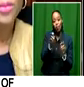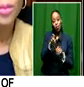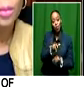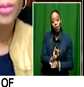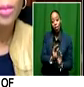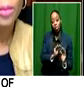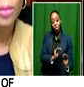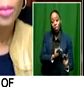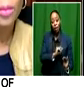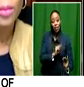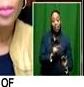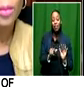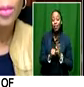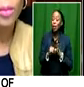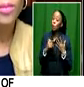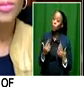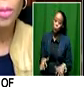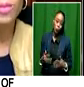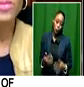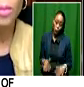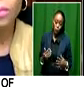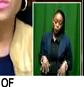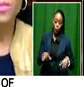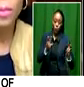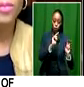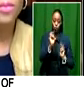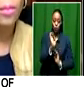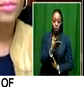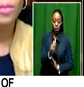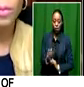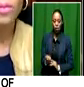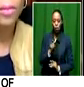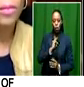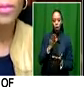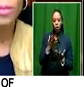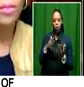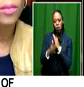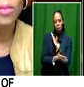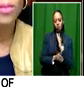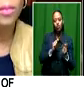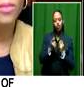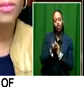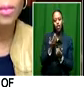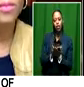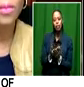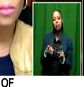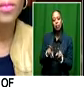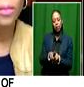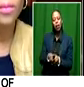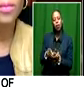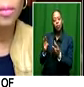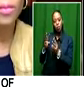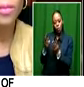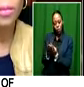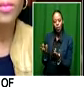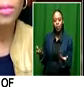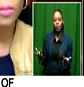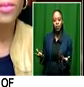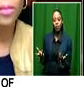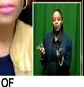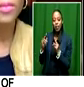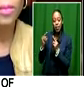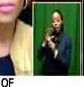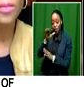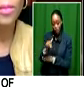that education is the most important aspect that we have to turn this country and this continent around. And yet